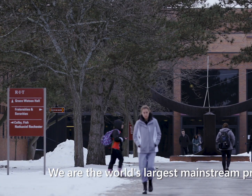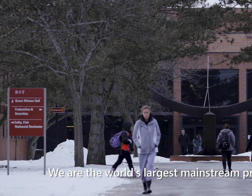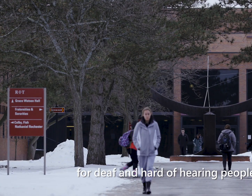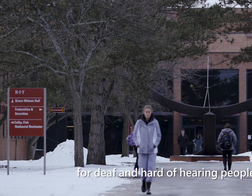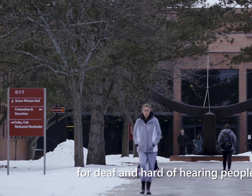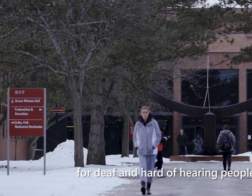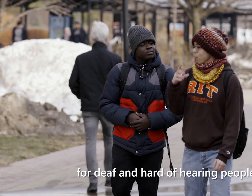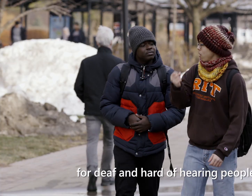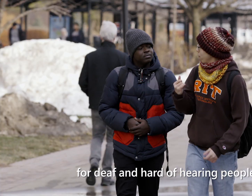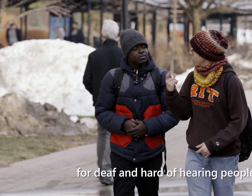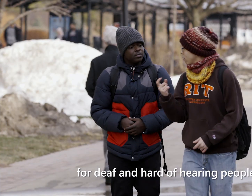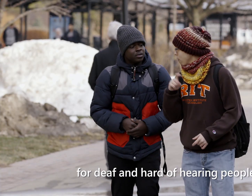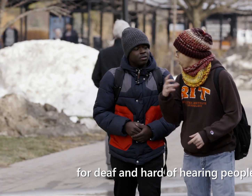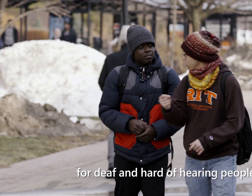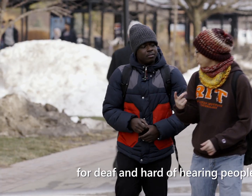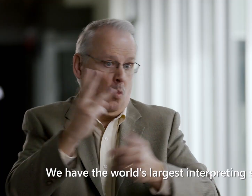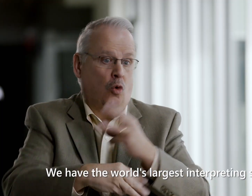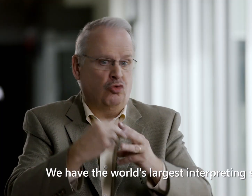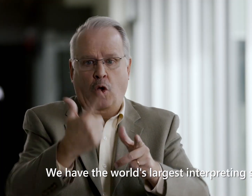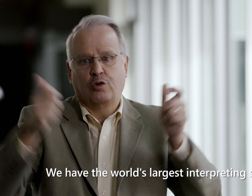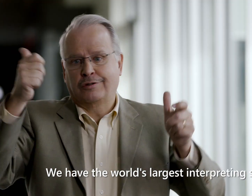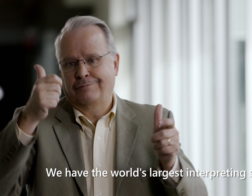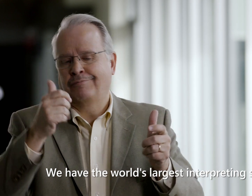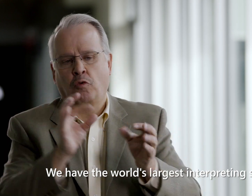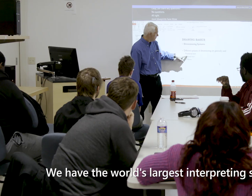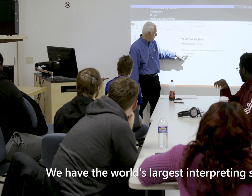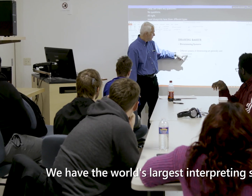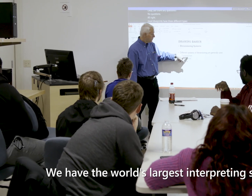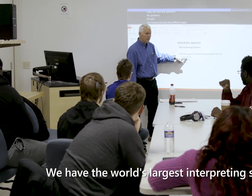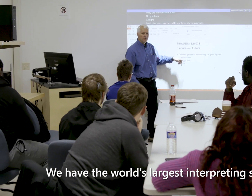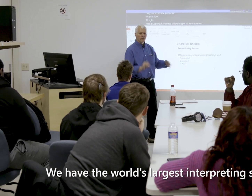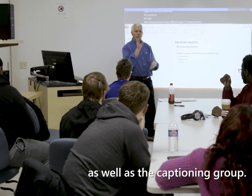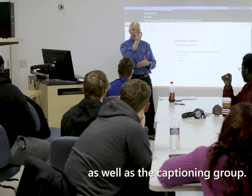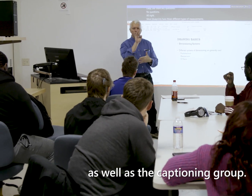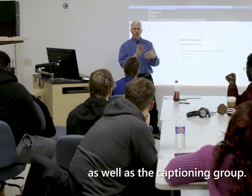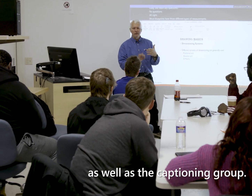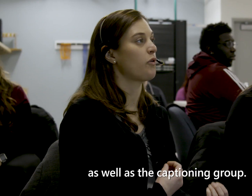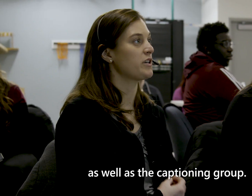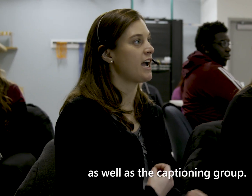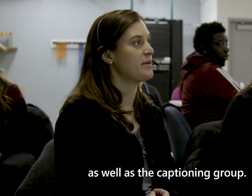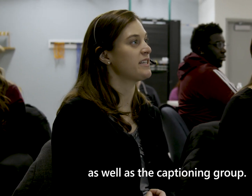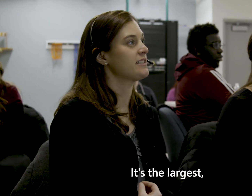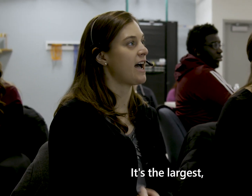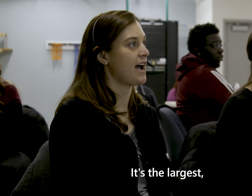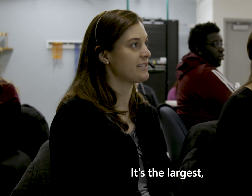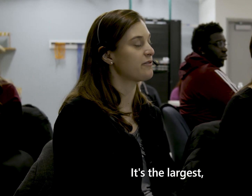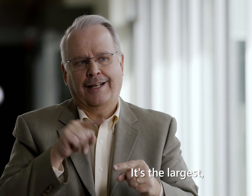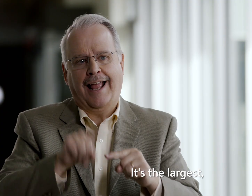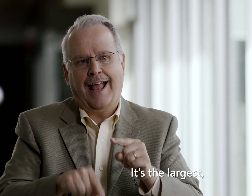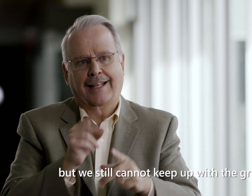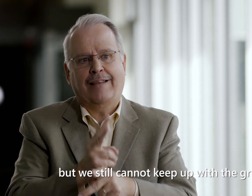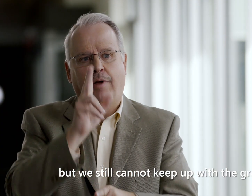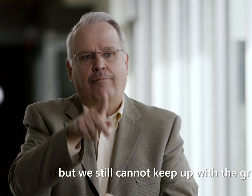program for deaf and hard-of-hearing people. We have the world's largest interpreting services, as well as the captioning group. It's the